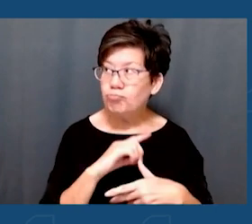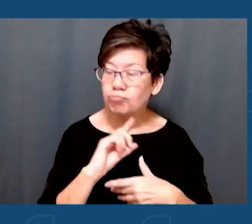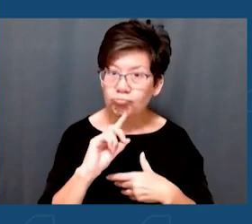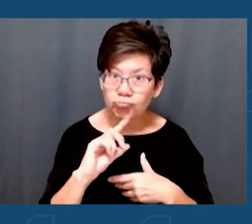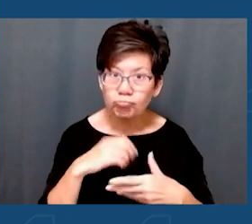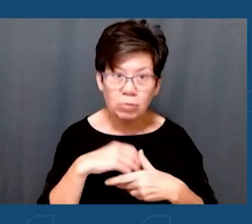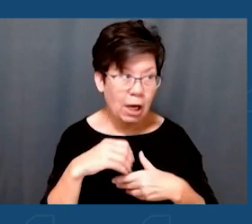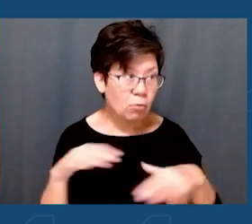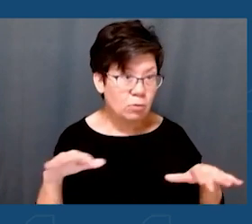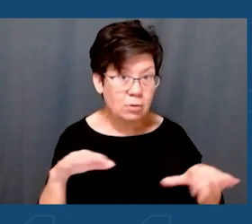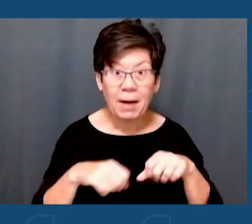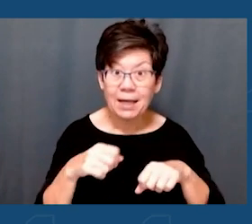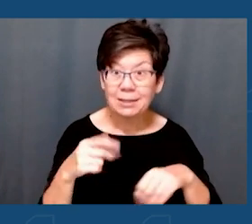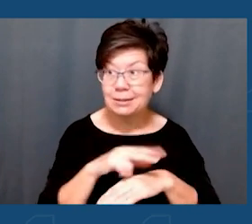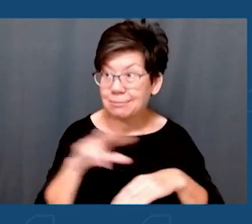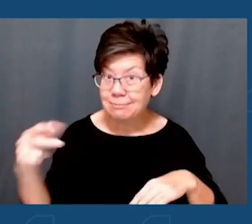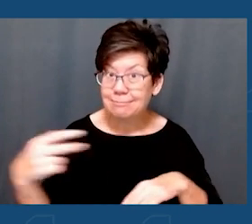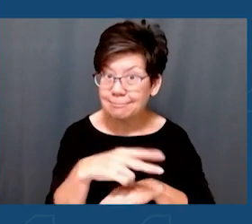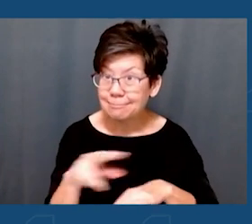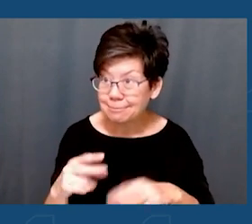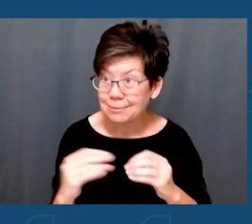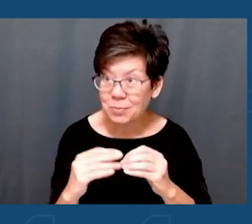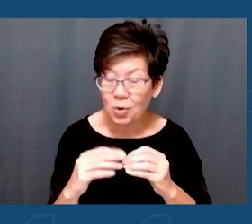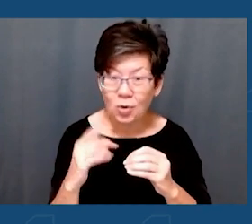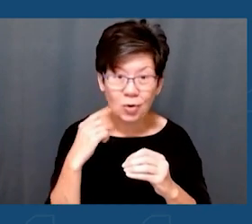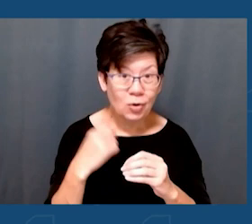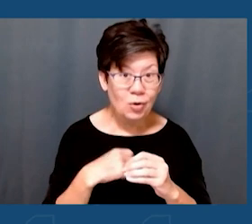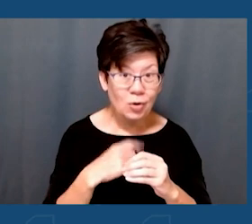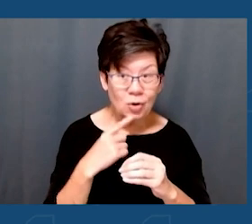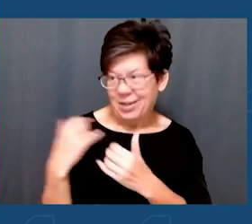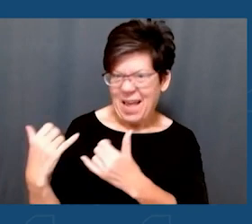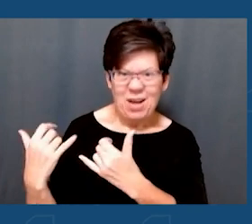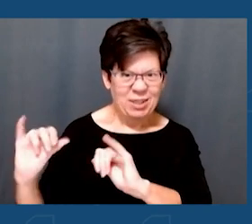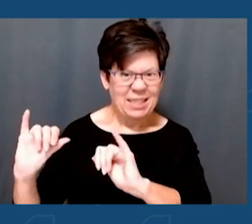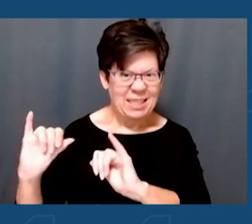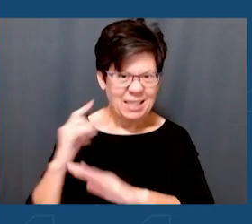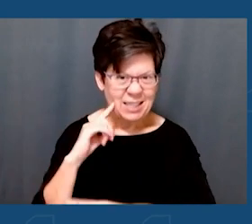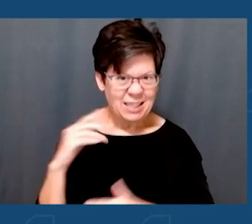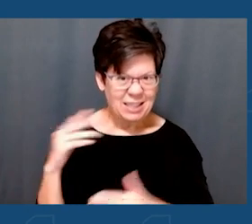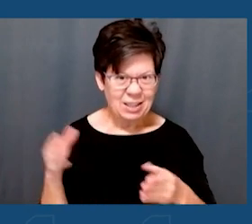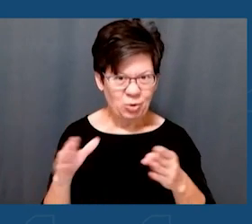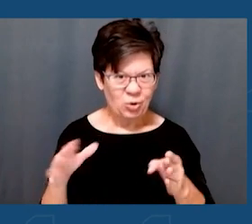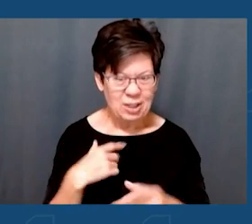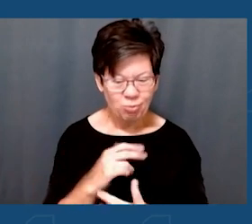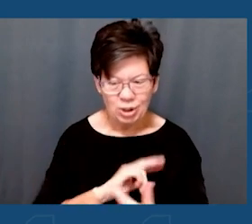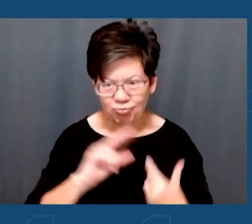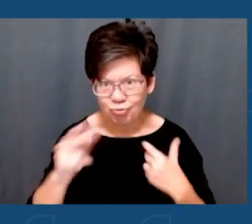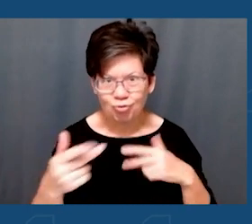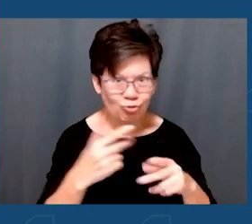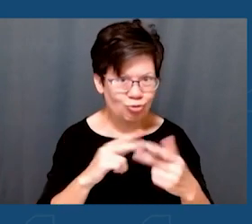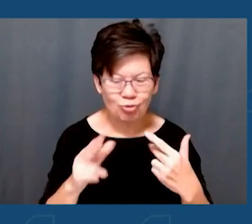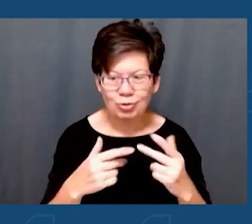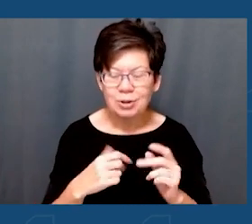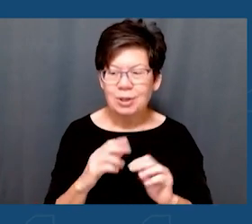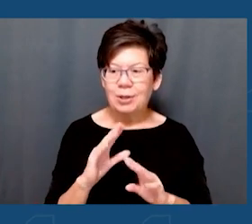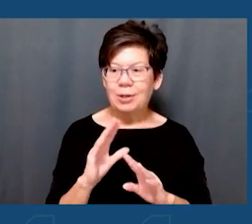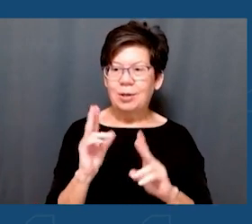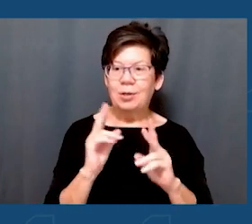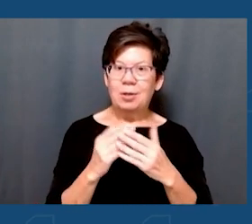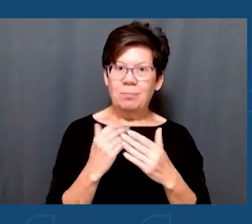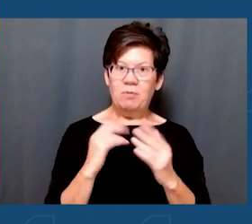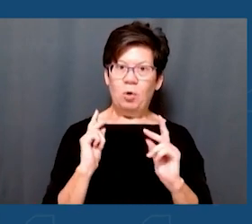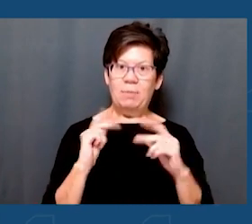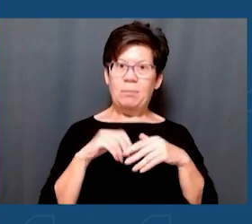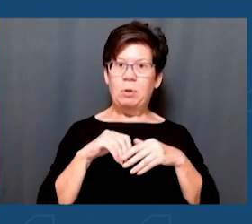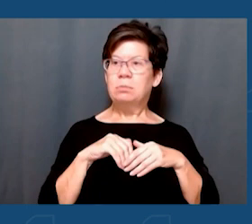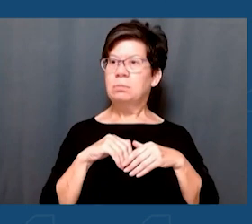through here. We still do. Up and down these streets at a time when before people had been too afraid to come out of their houses